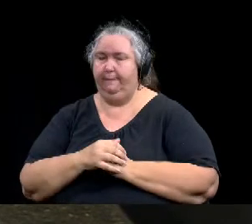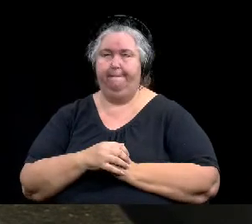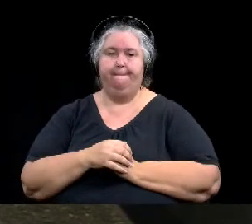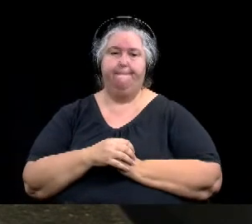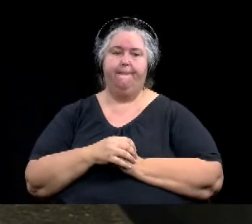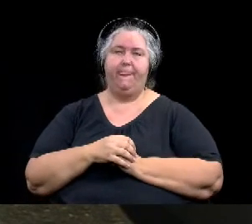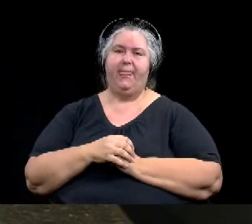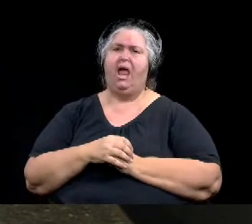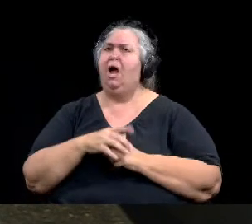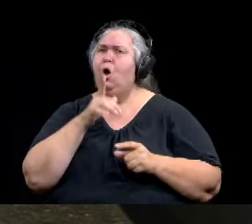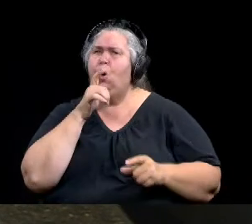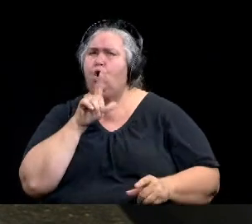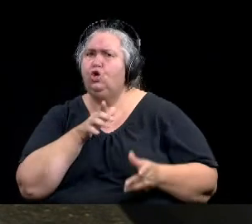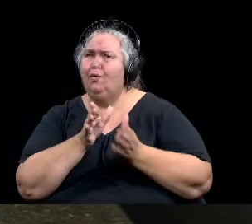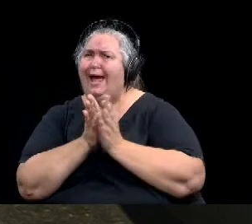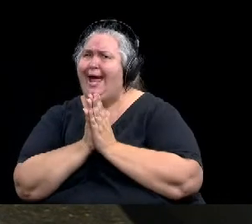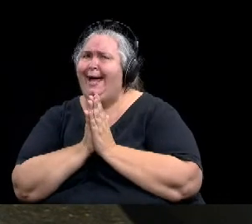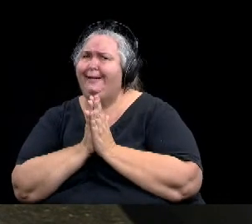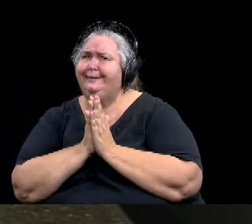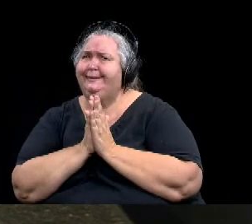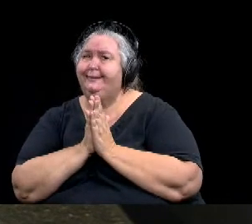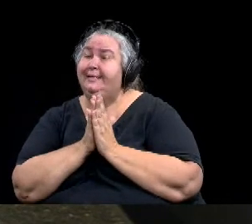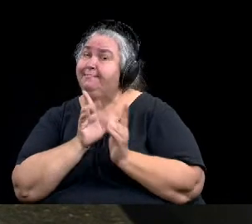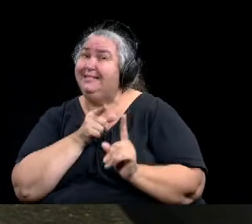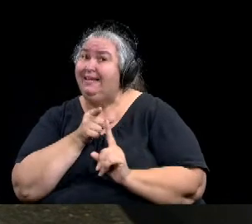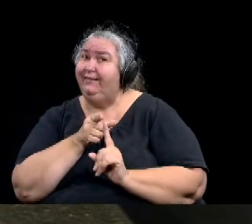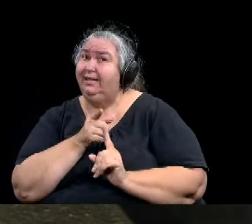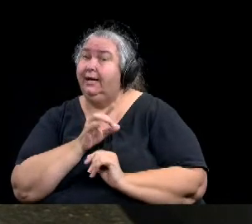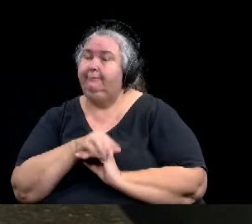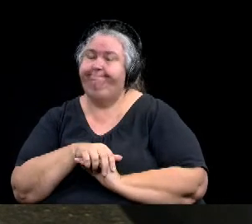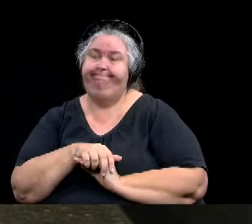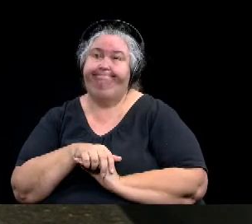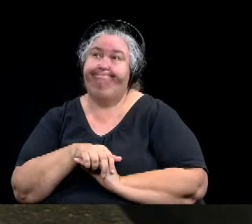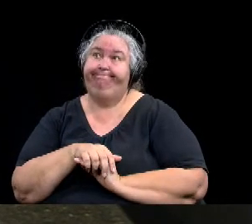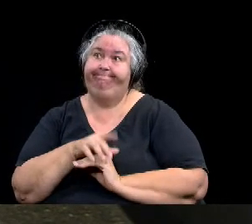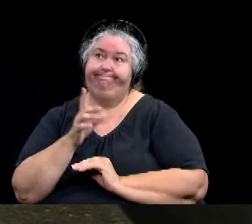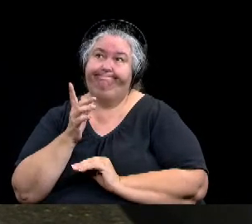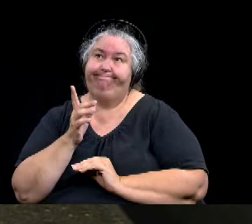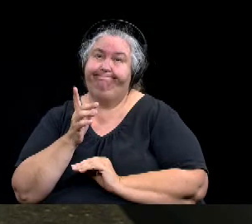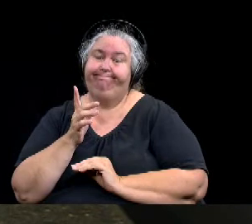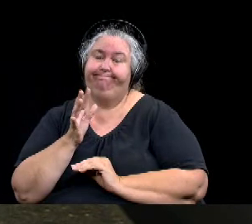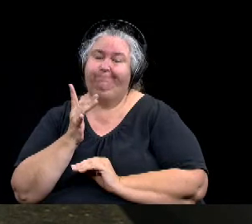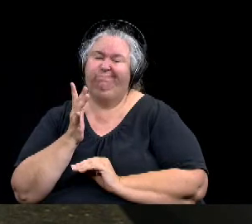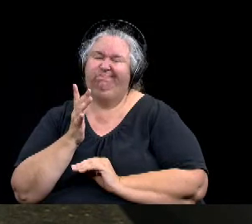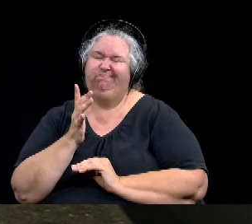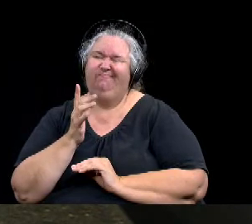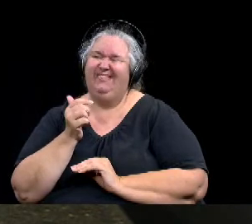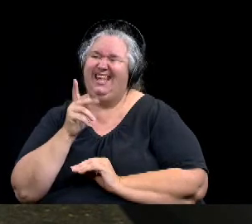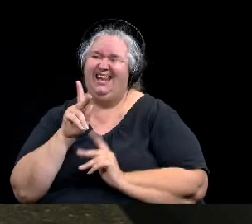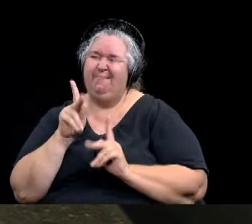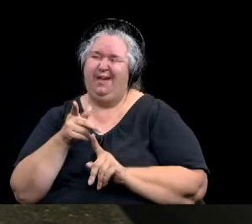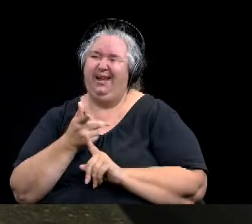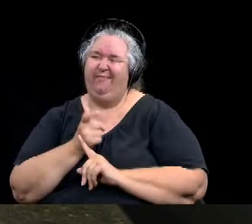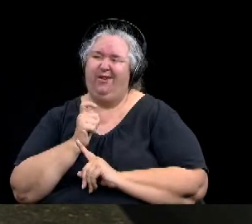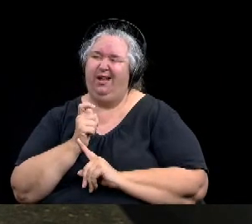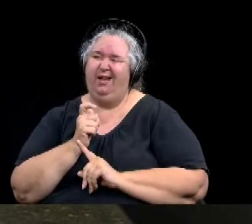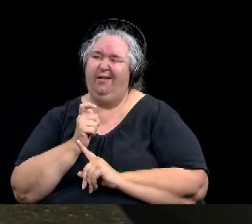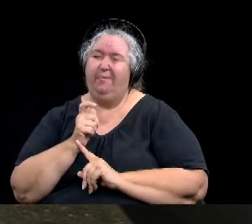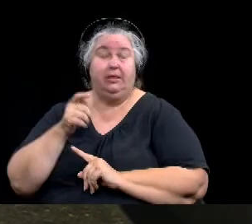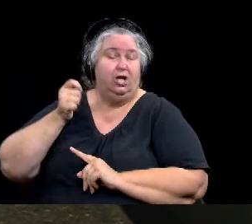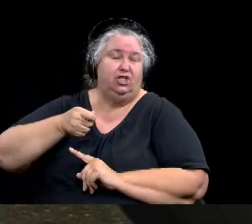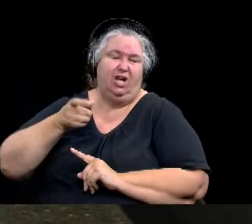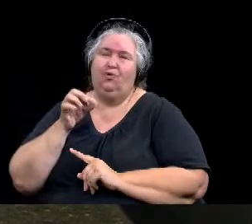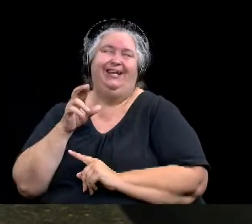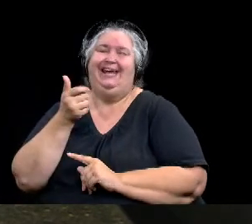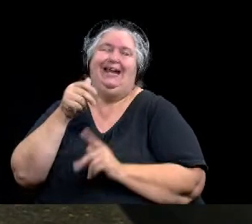And who are you asking that to, Shaquille? The doctor or anyone from the judge or anyone